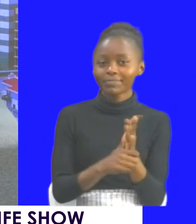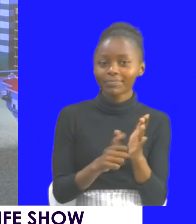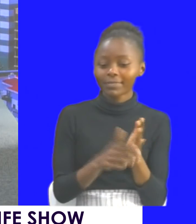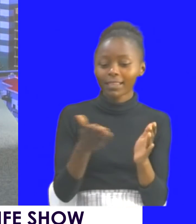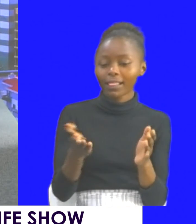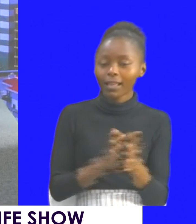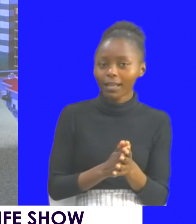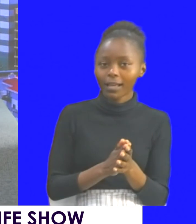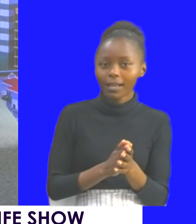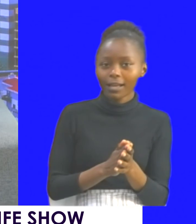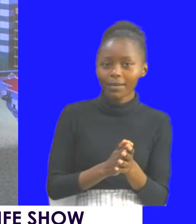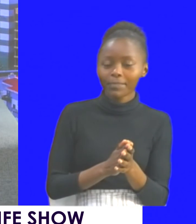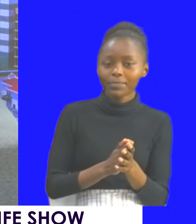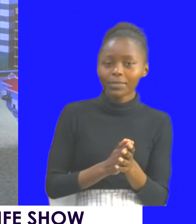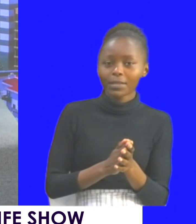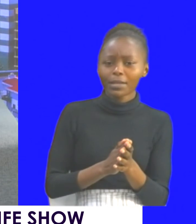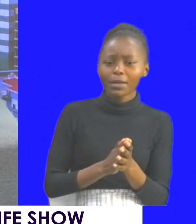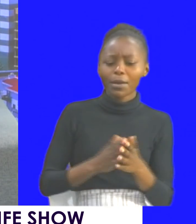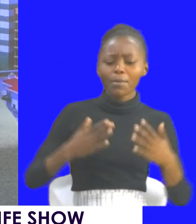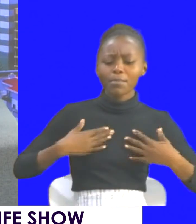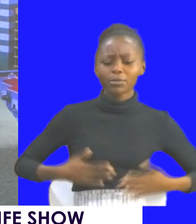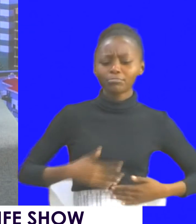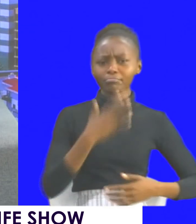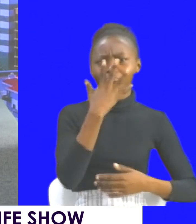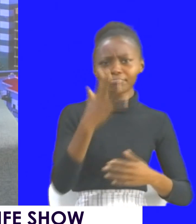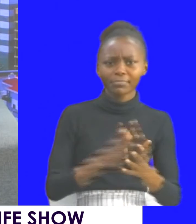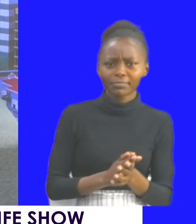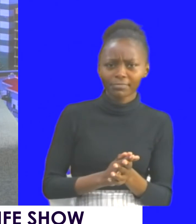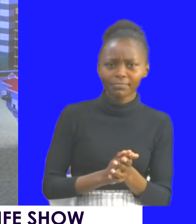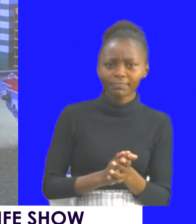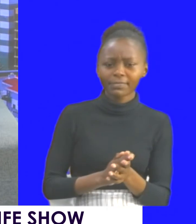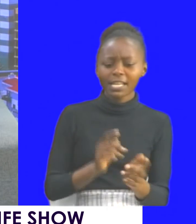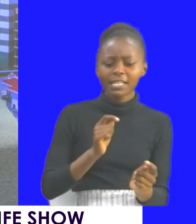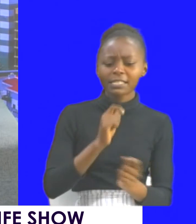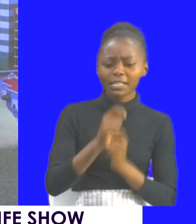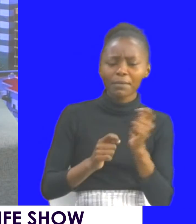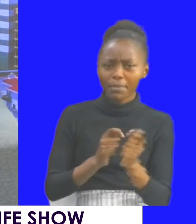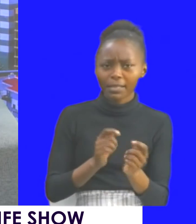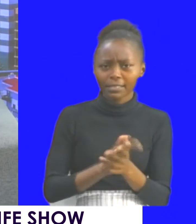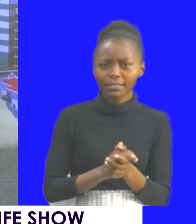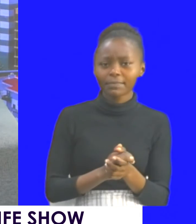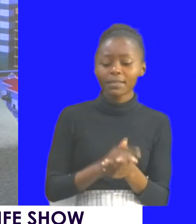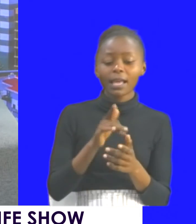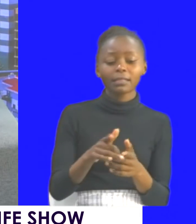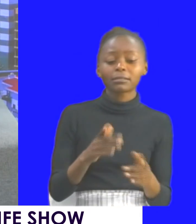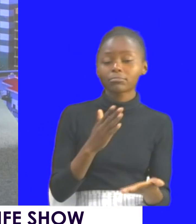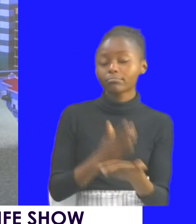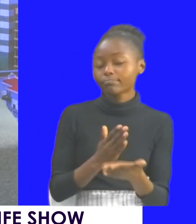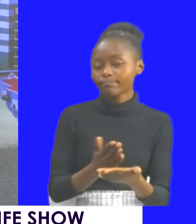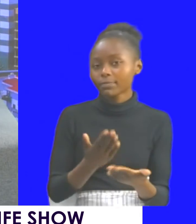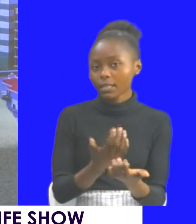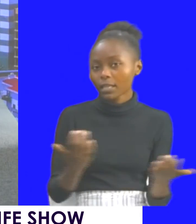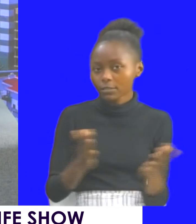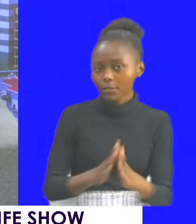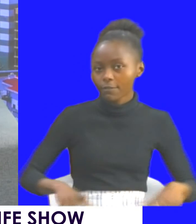shaming. I agree. There is racism. I agree. There is tribalism. These are realities of life. There are all